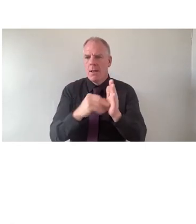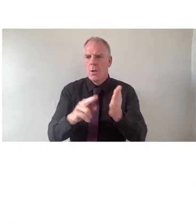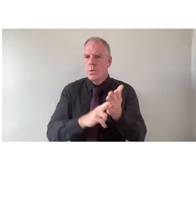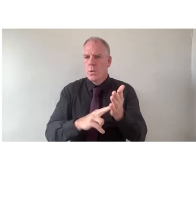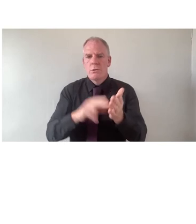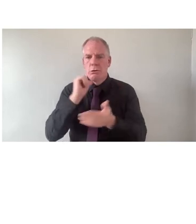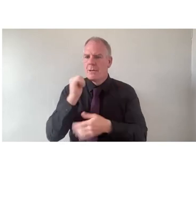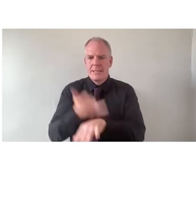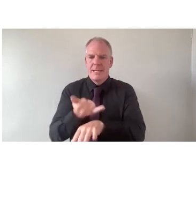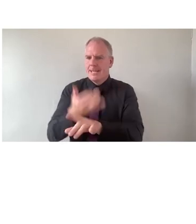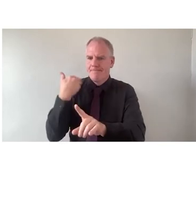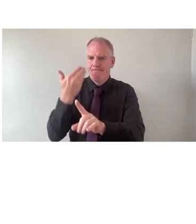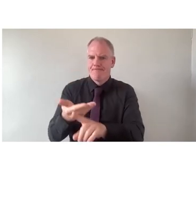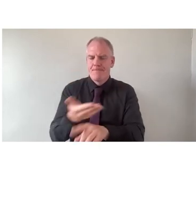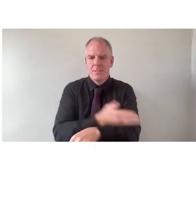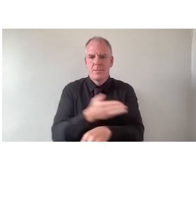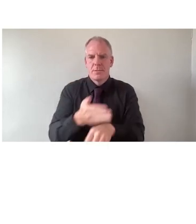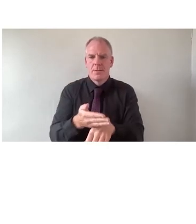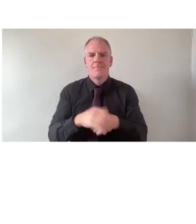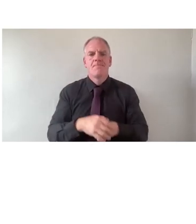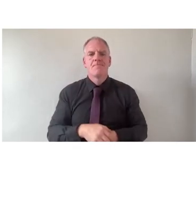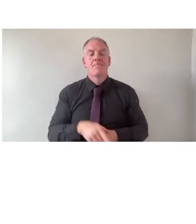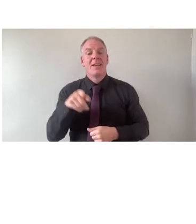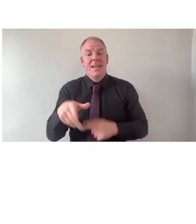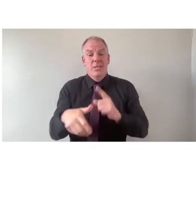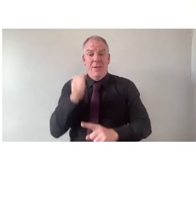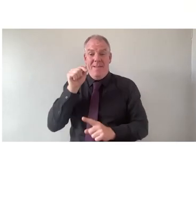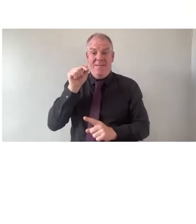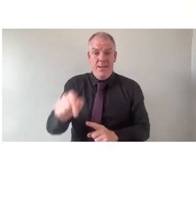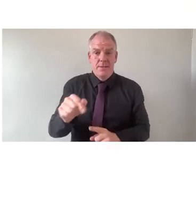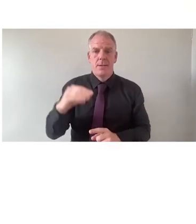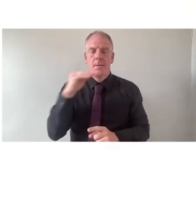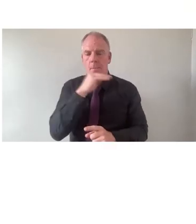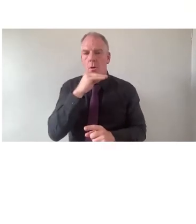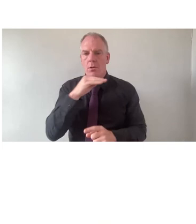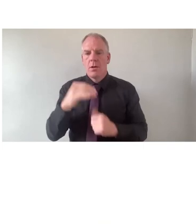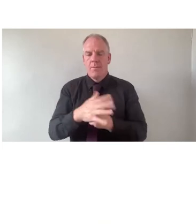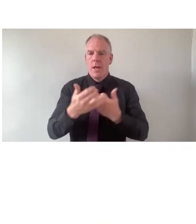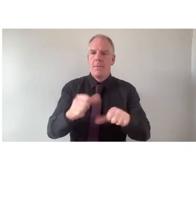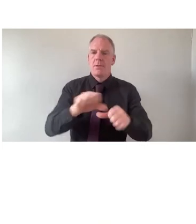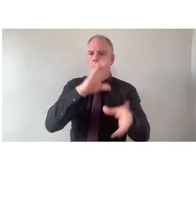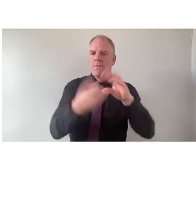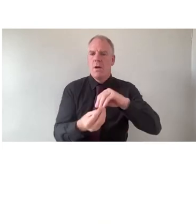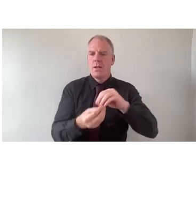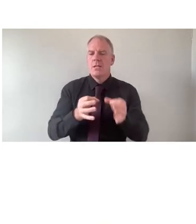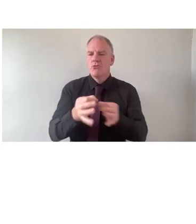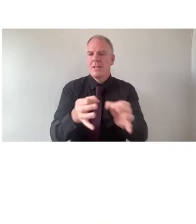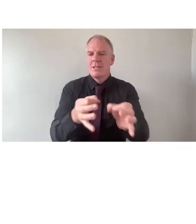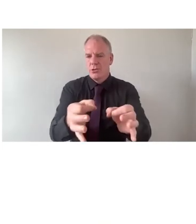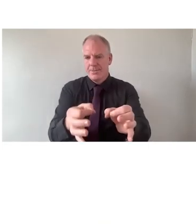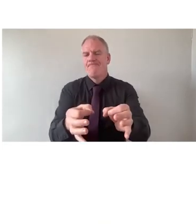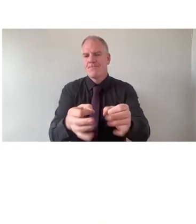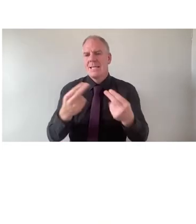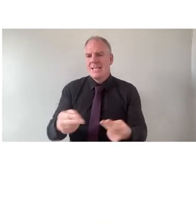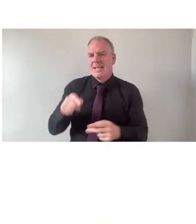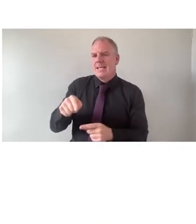that's been introduced up to this point. And I think actually delivering on that would be important in terms of the implementation of the overall strategy, of the overall strategy and the commitments